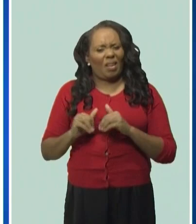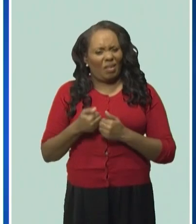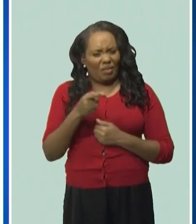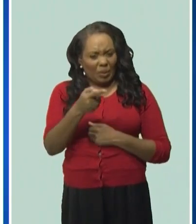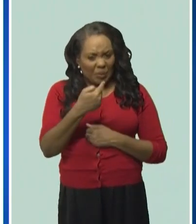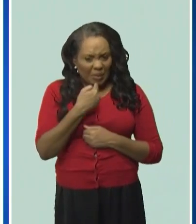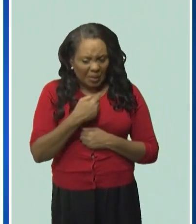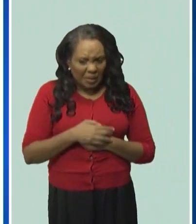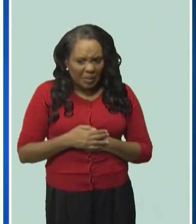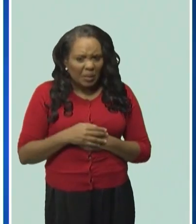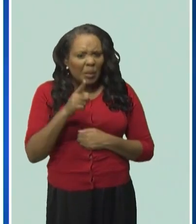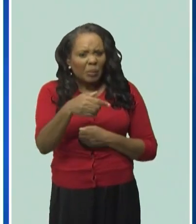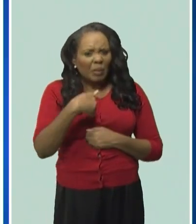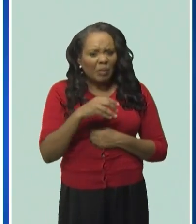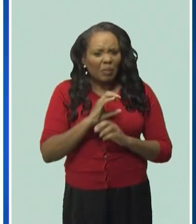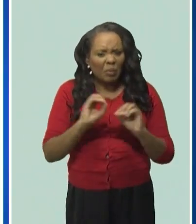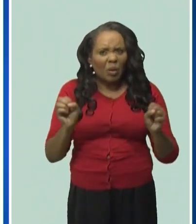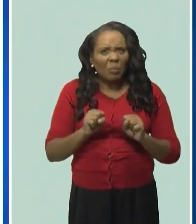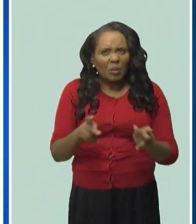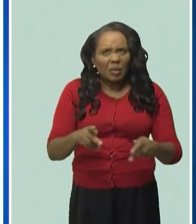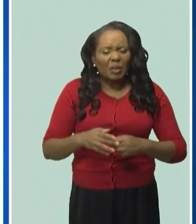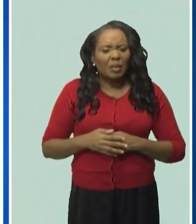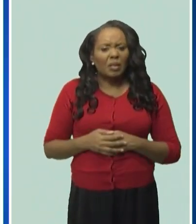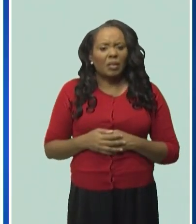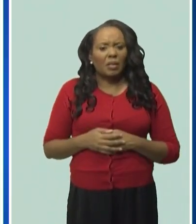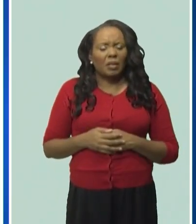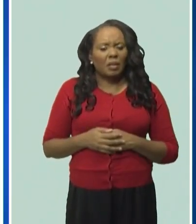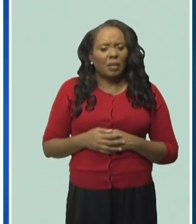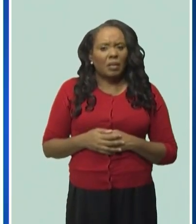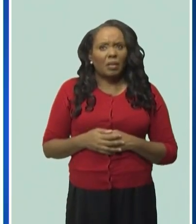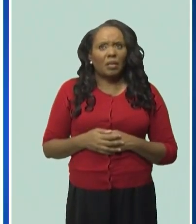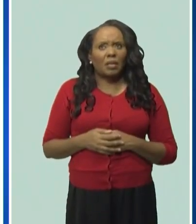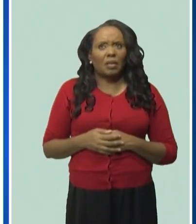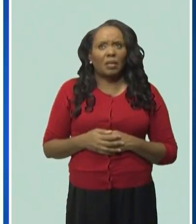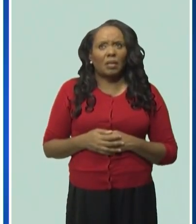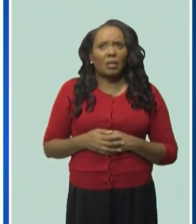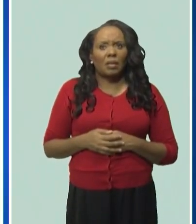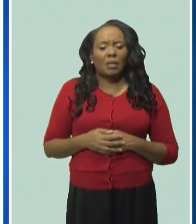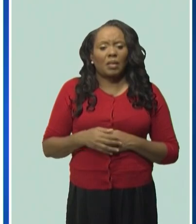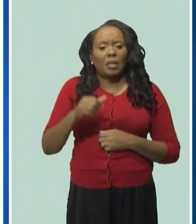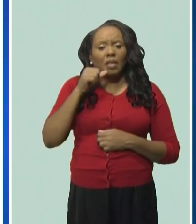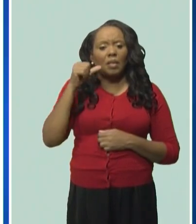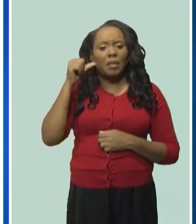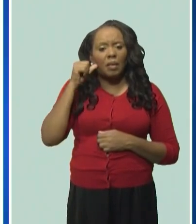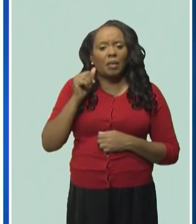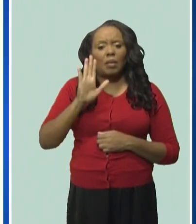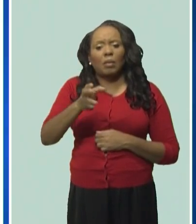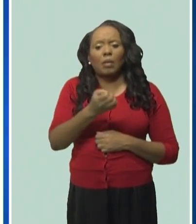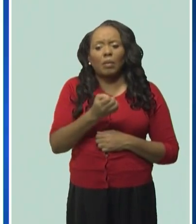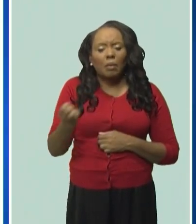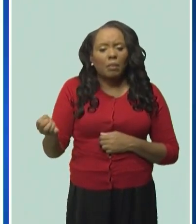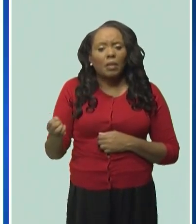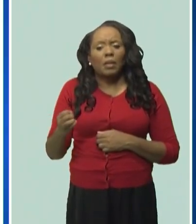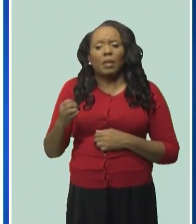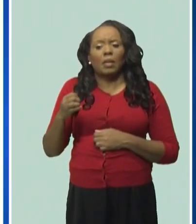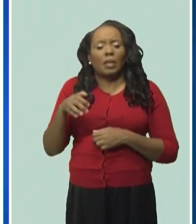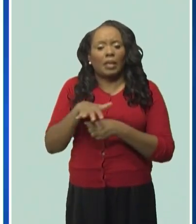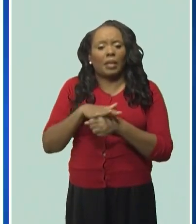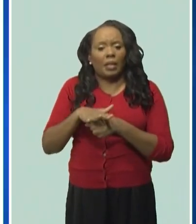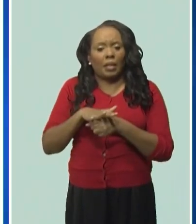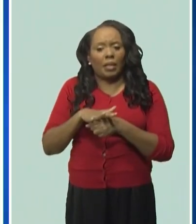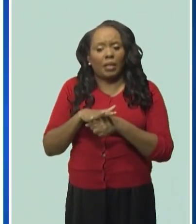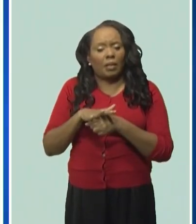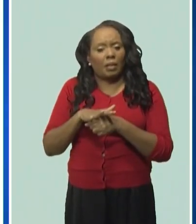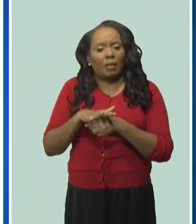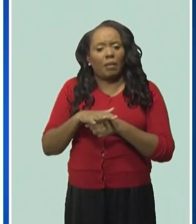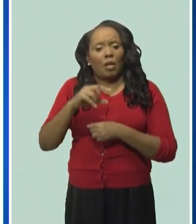denied opportunity when only yesterday your equipment was down in Graham Hall Swamp doing work for the Barbados